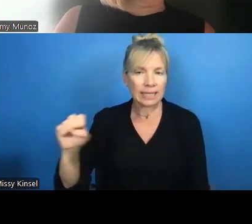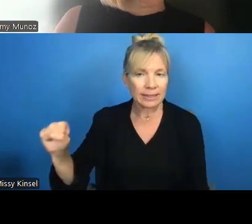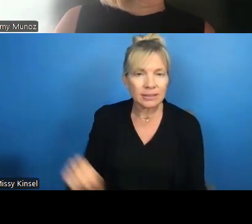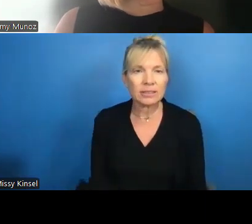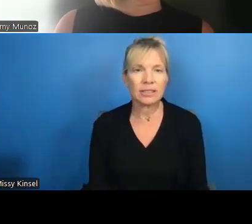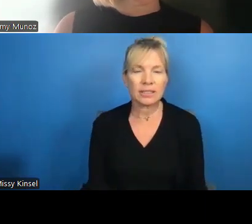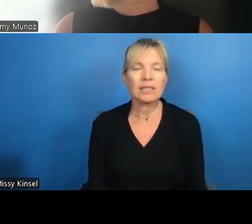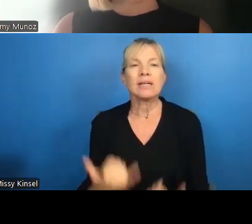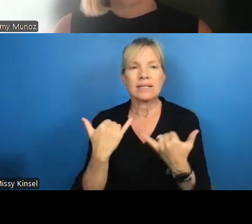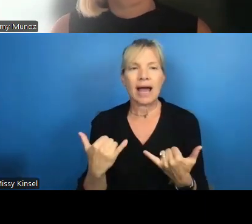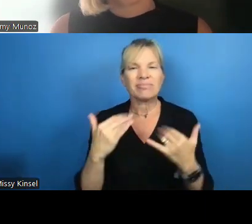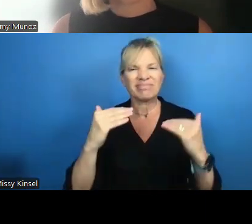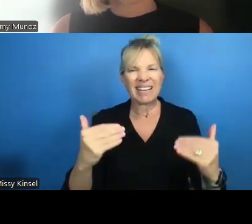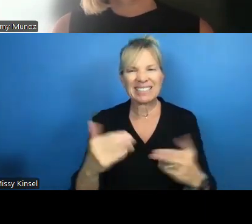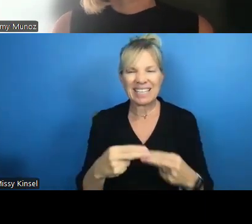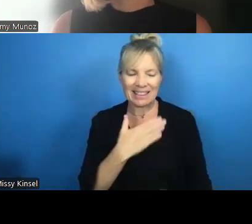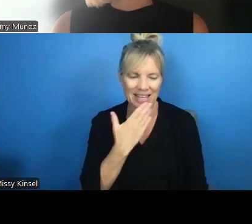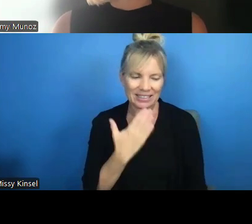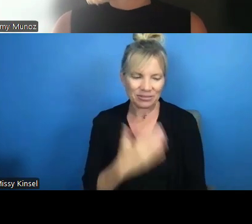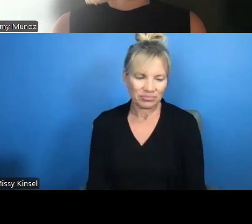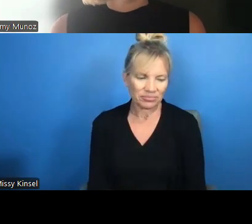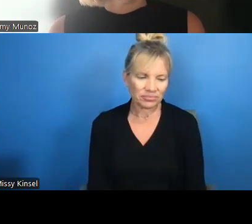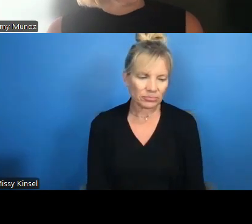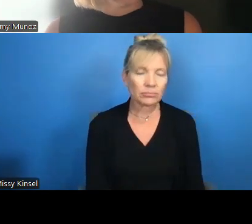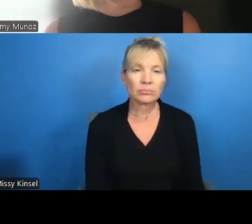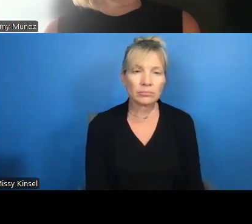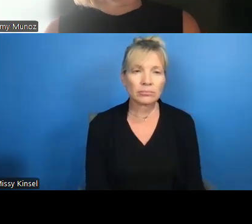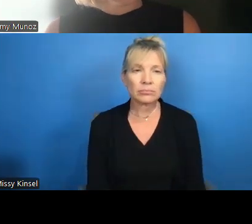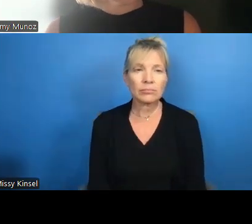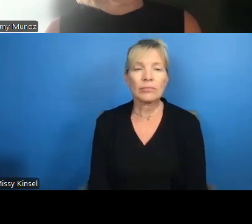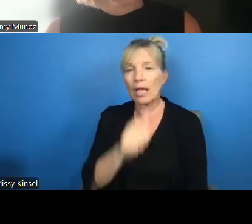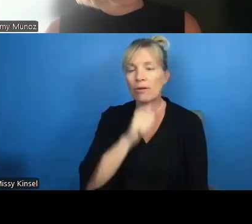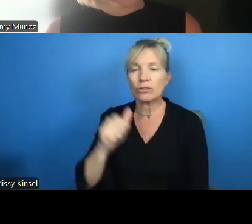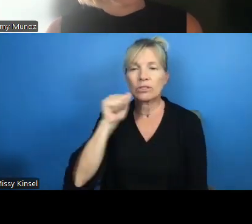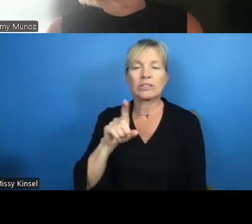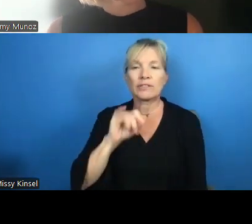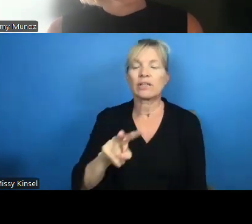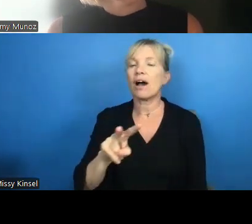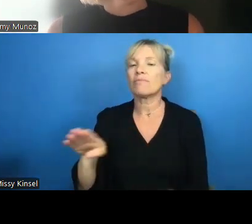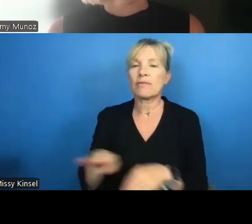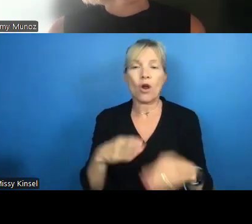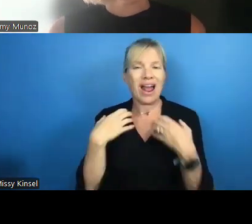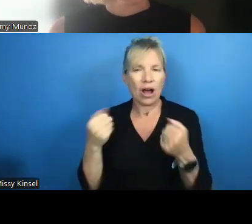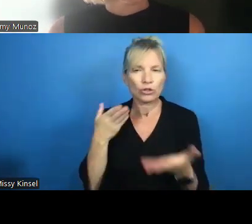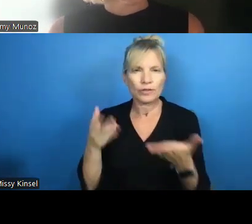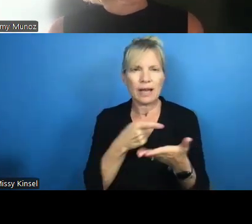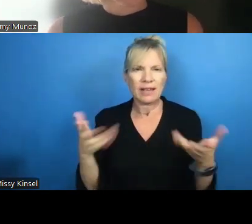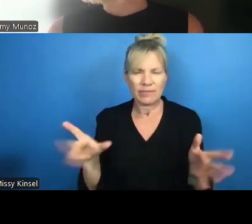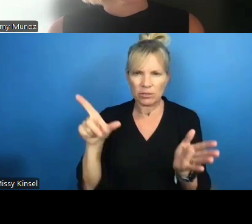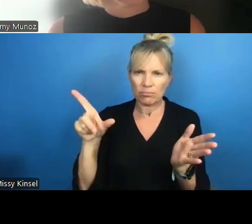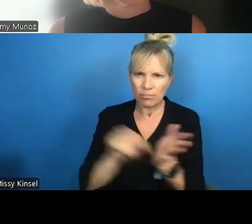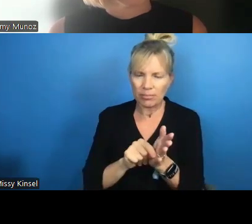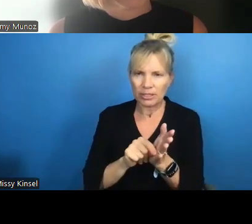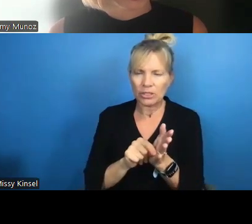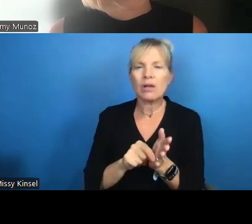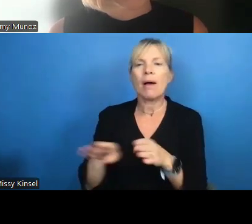Now we can go to the next slide. Thank you. Okay. So the Arizona Division of Behavioral Health Services had published behavioral health